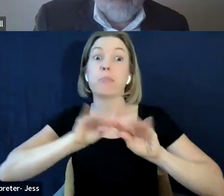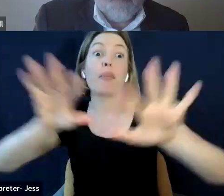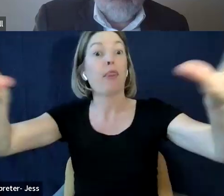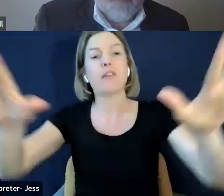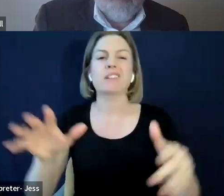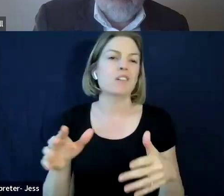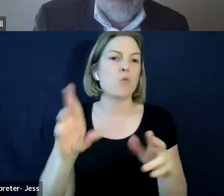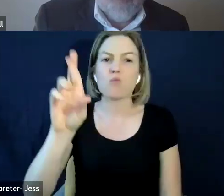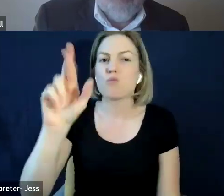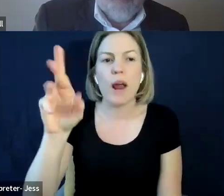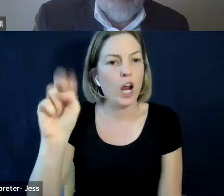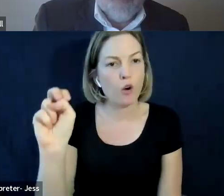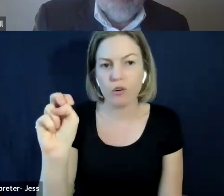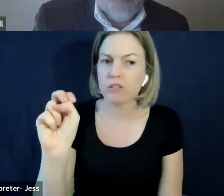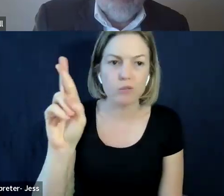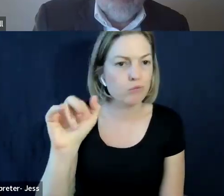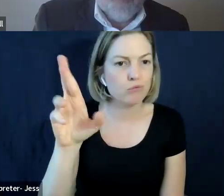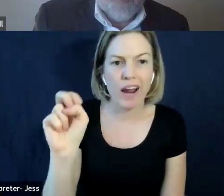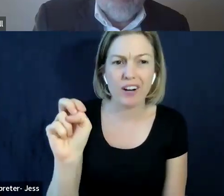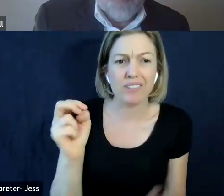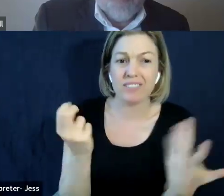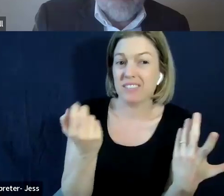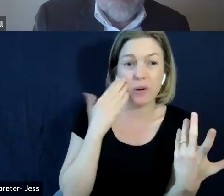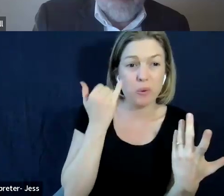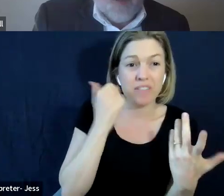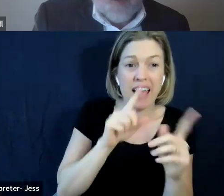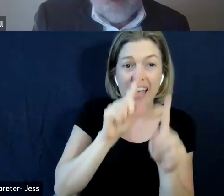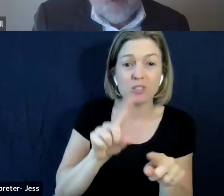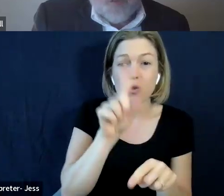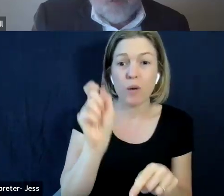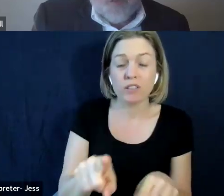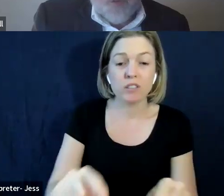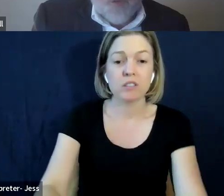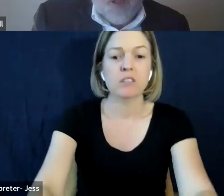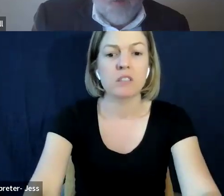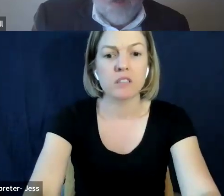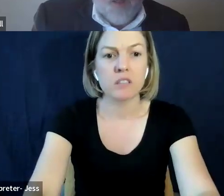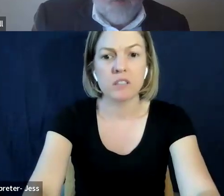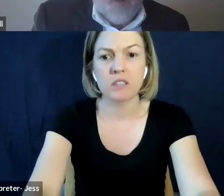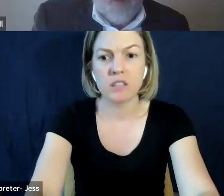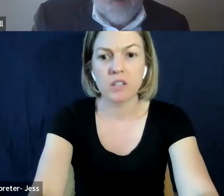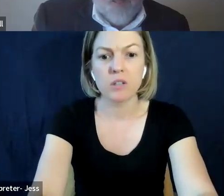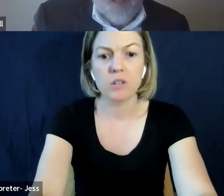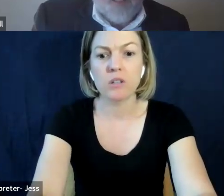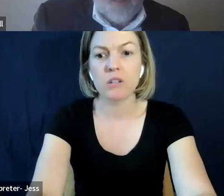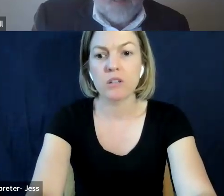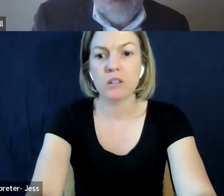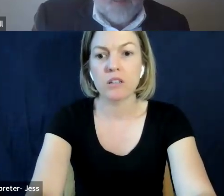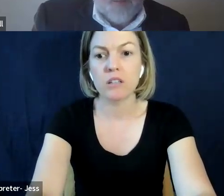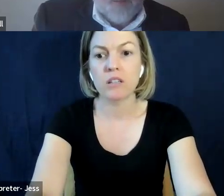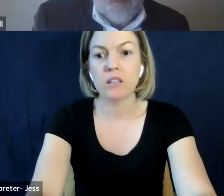rare. I don't know if that answers the question of what you're looking at. So I'll go back